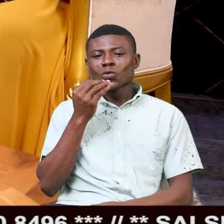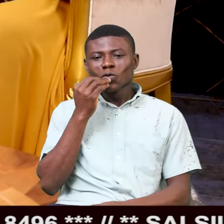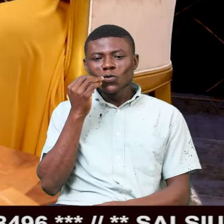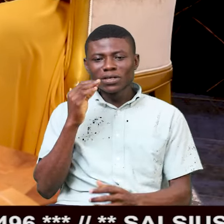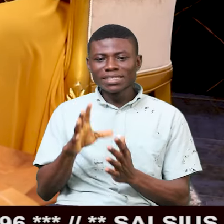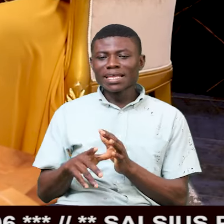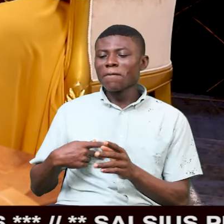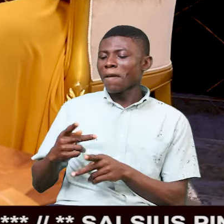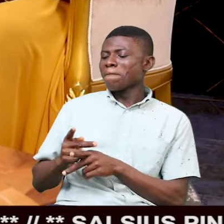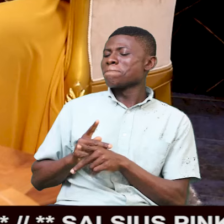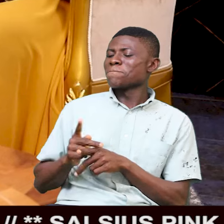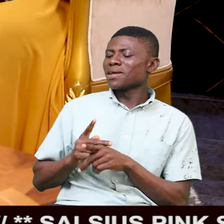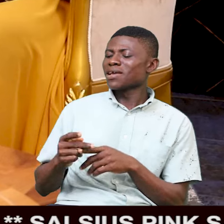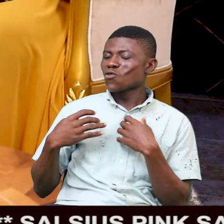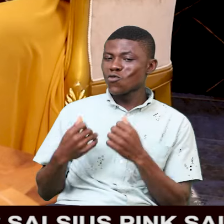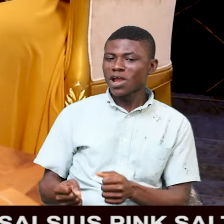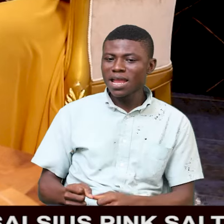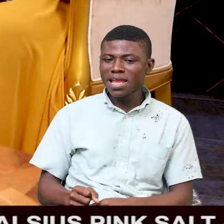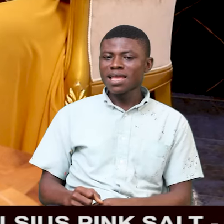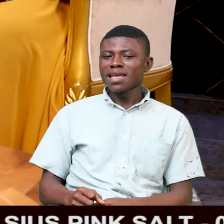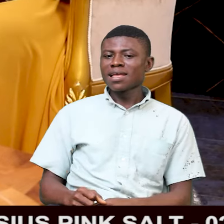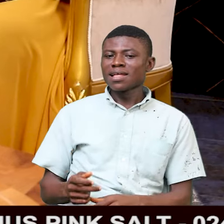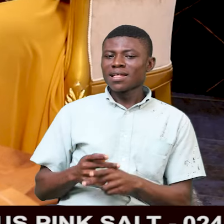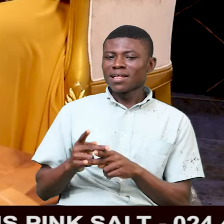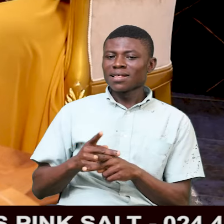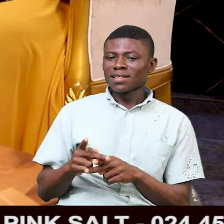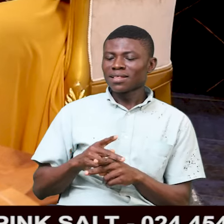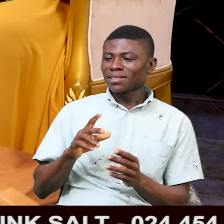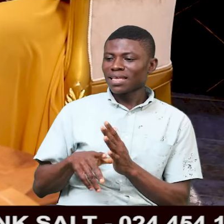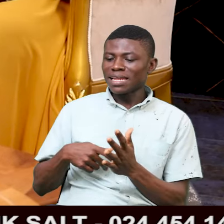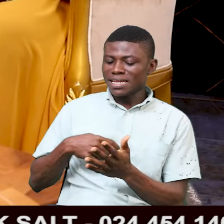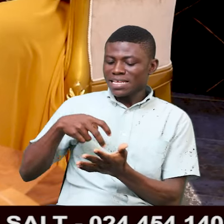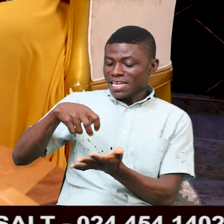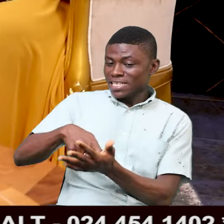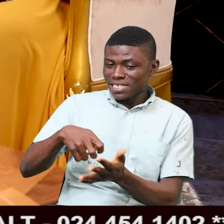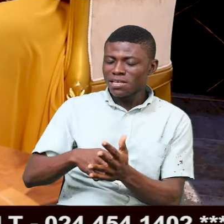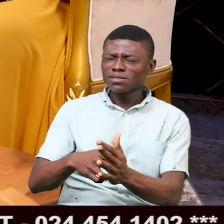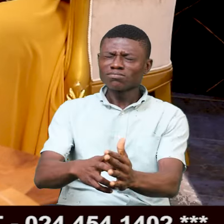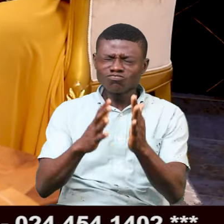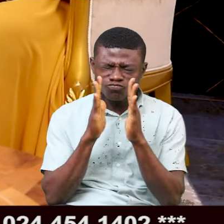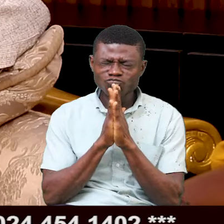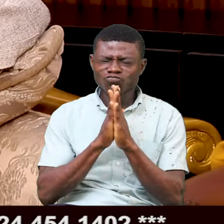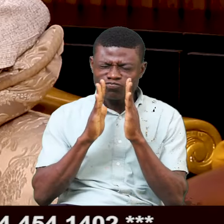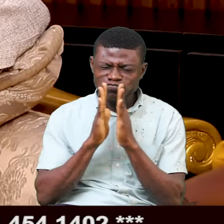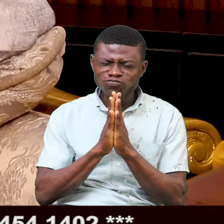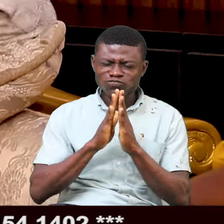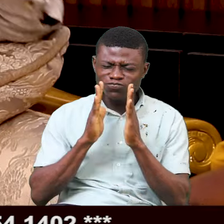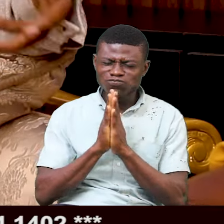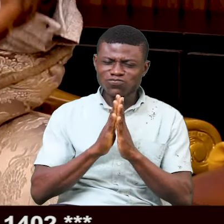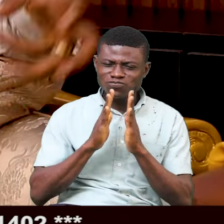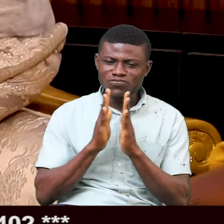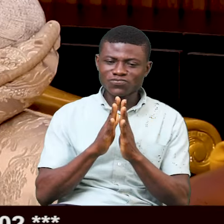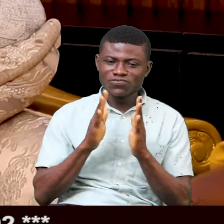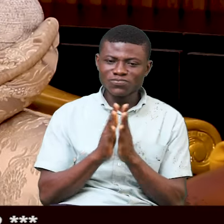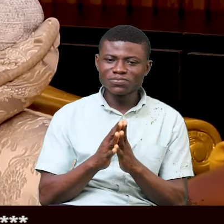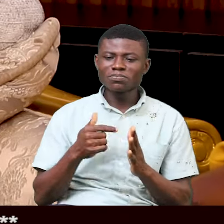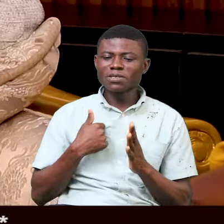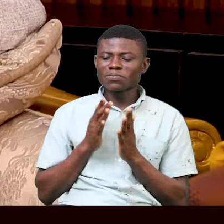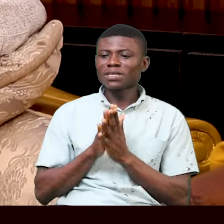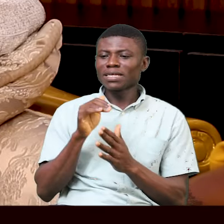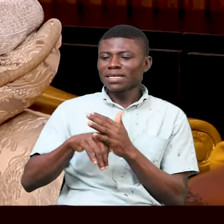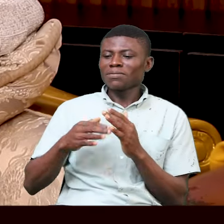and I'm practicing neology. But neology in India. And I'm called because of you. I'm a dim Bible. Okay. I prayed her into